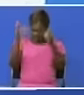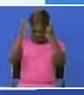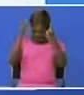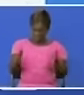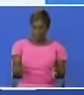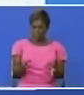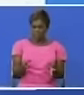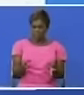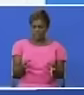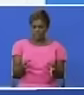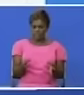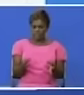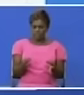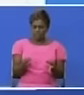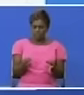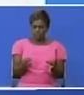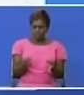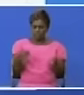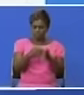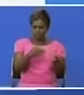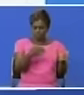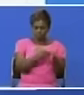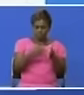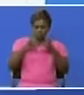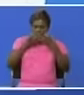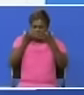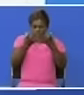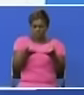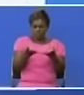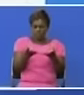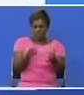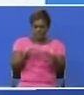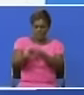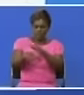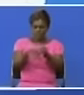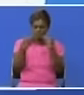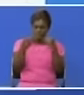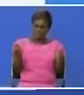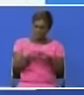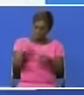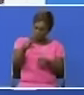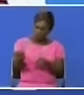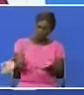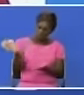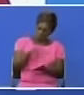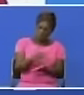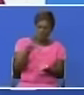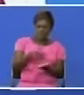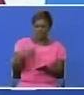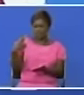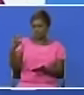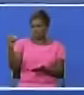effect, went against the freedom of expression and freedom to access of information. Okay. But you're still imposing the same thing that was tried in